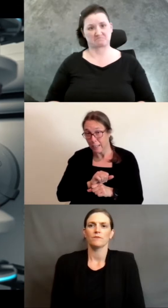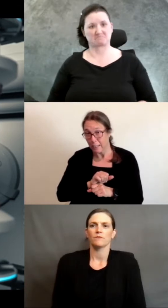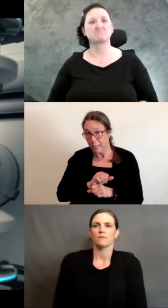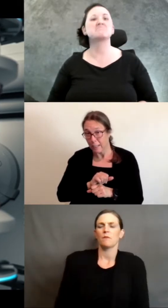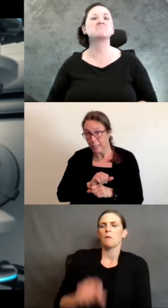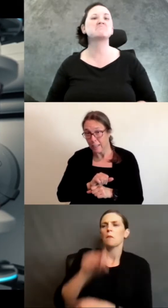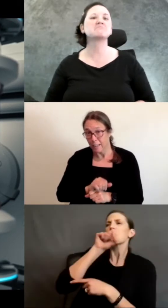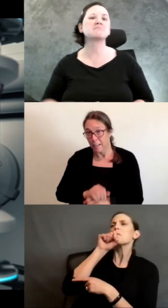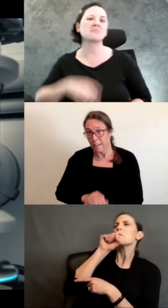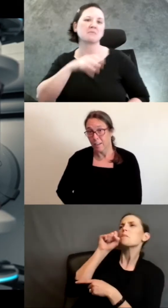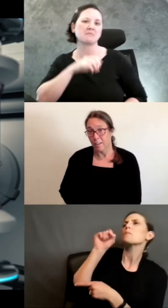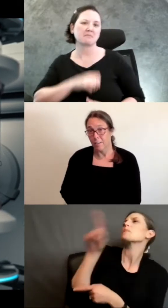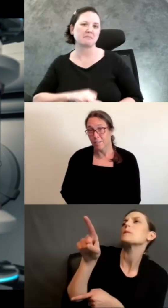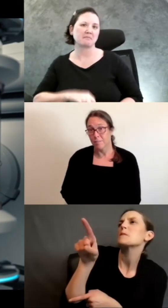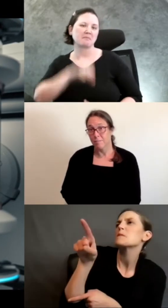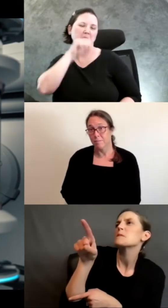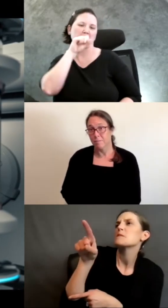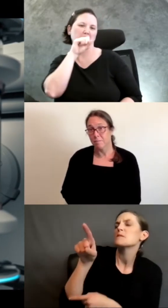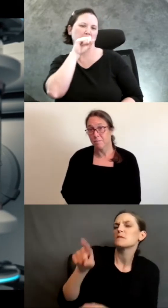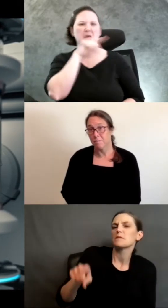Brad spits in Revan's face.